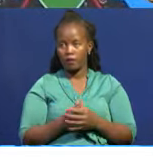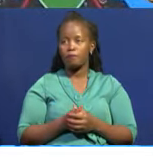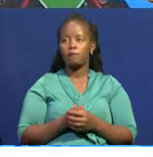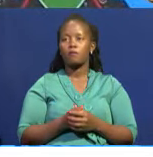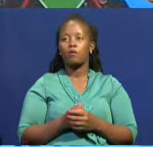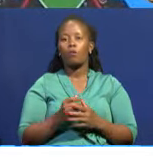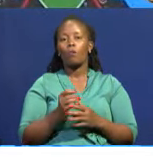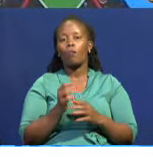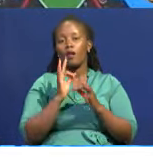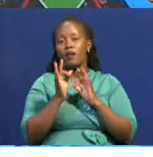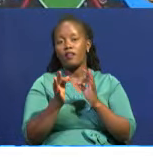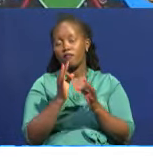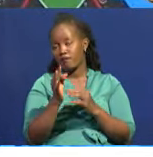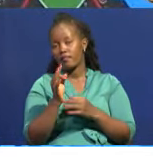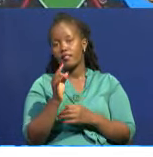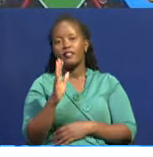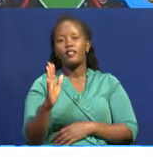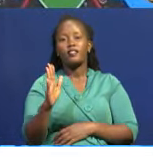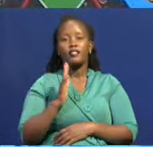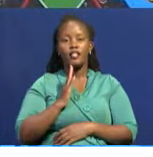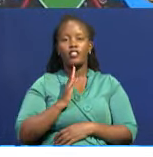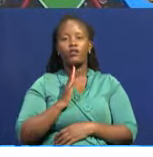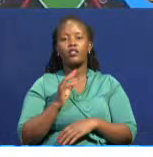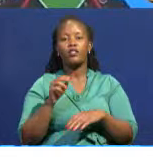Is the security of a nation